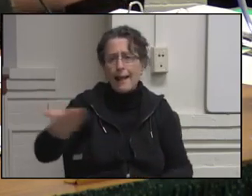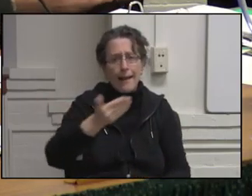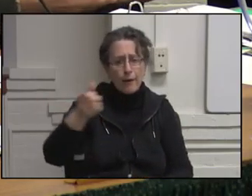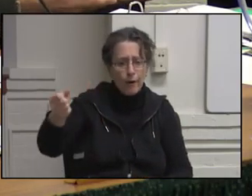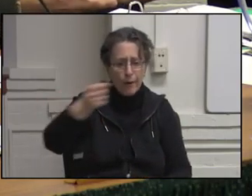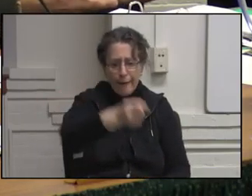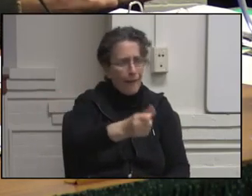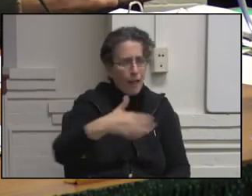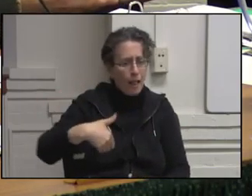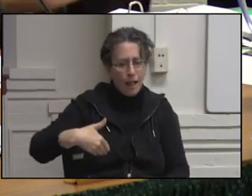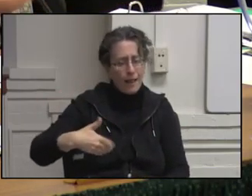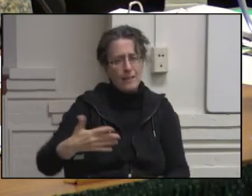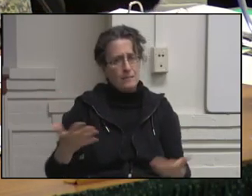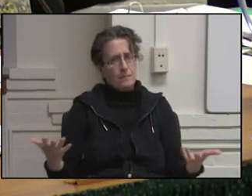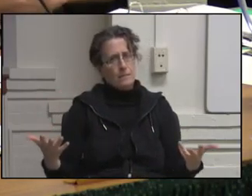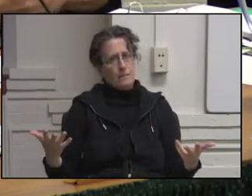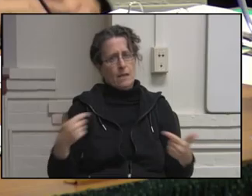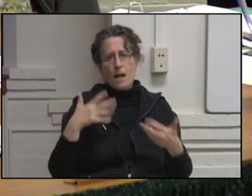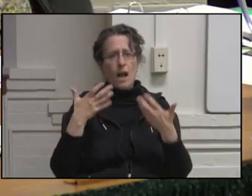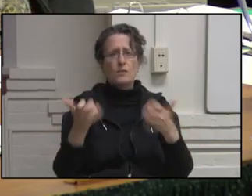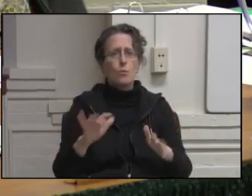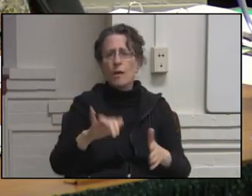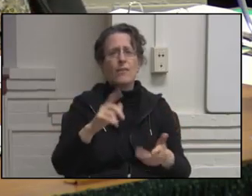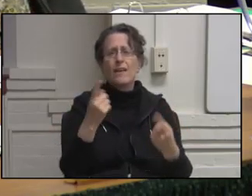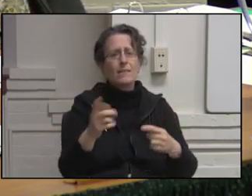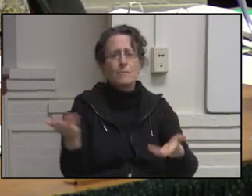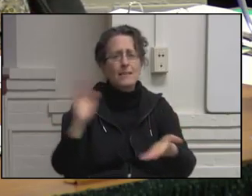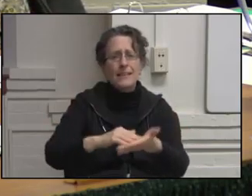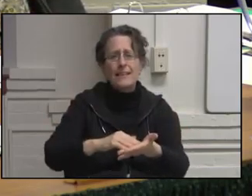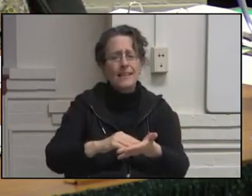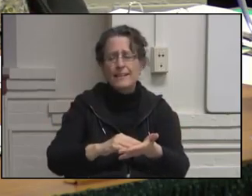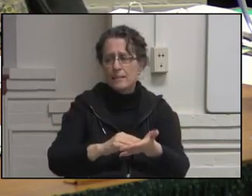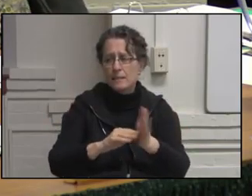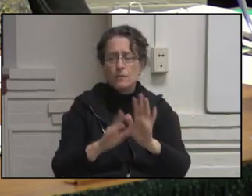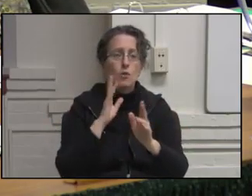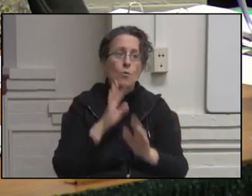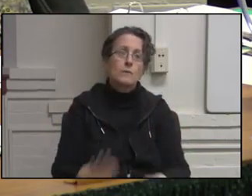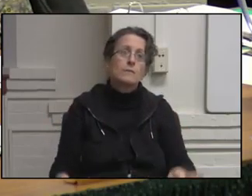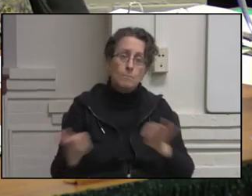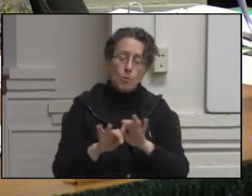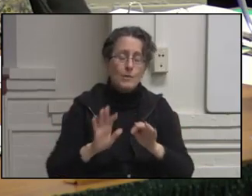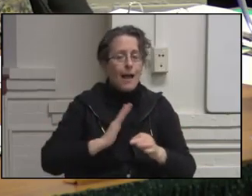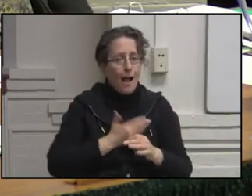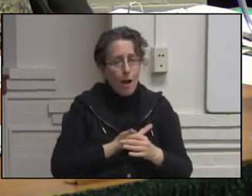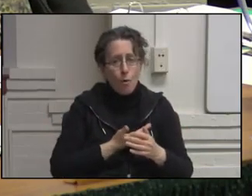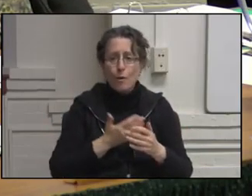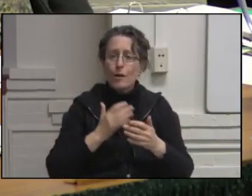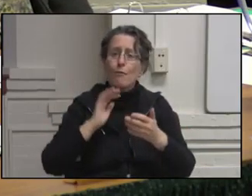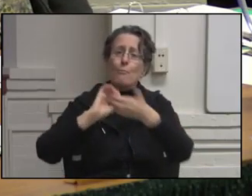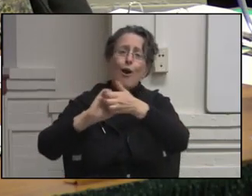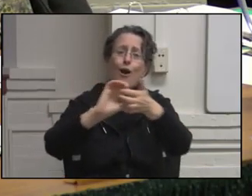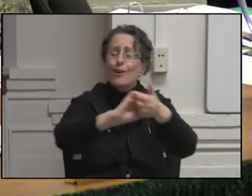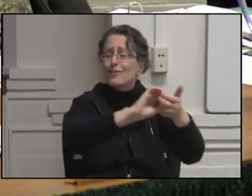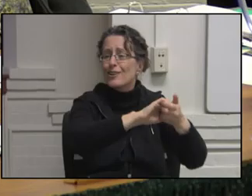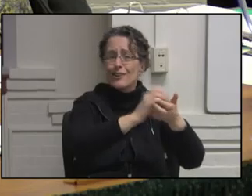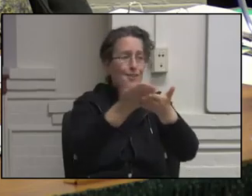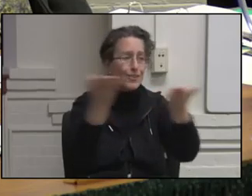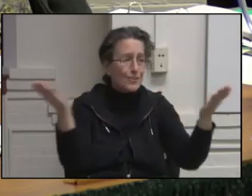community partners to come in and really have a broader discussion on why